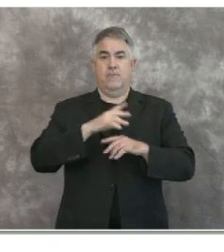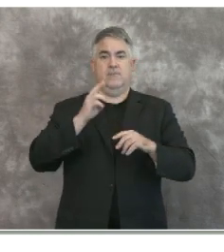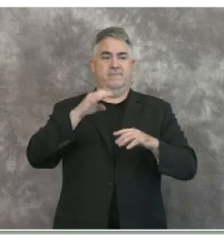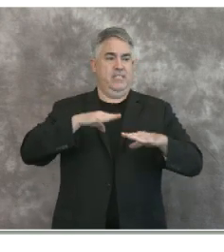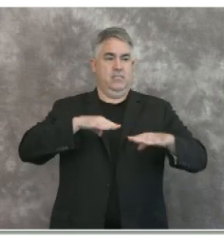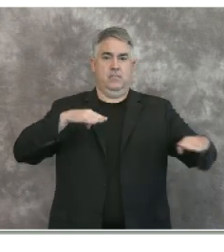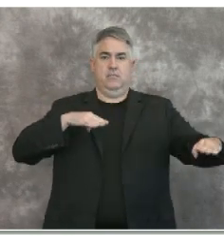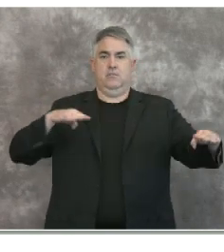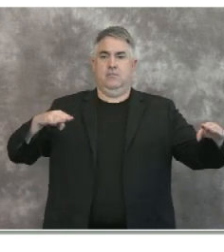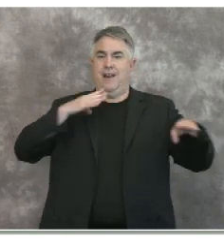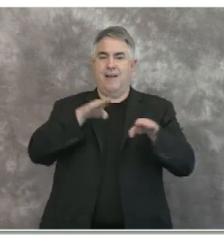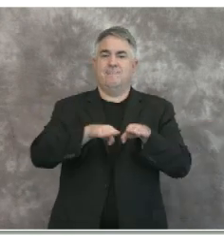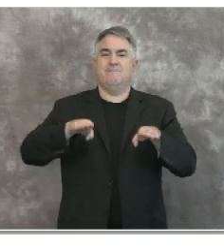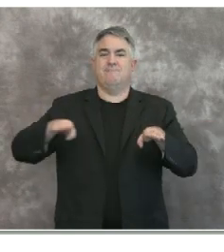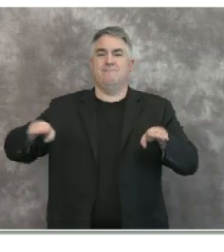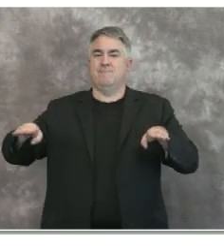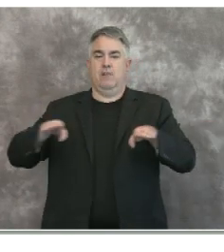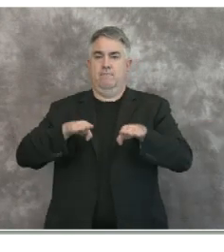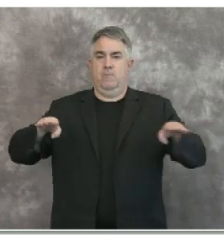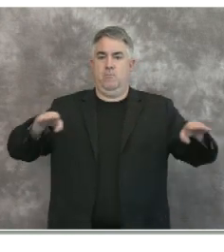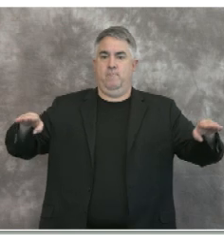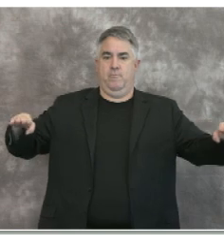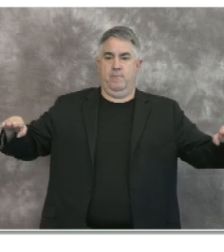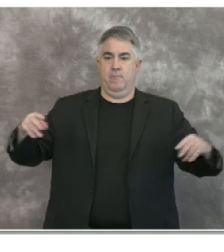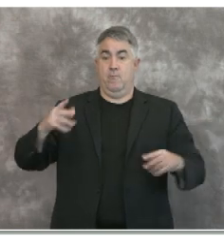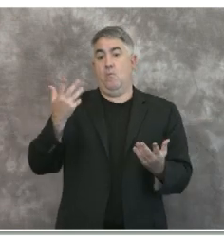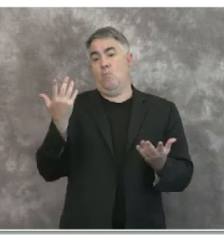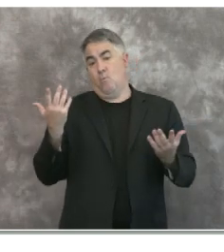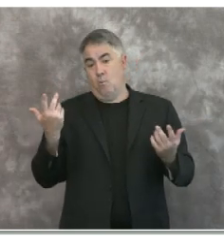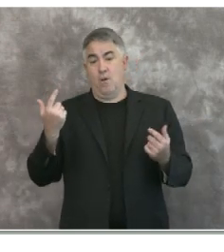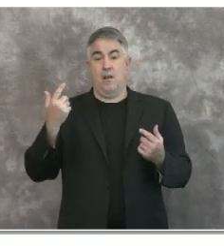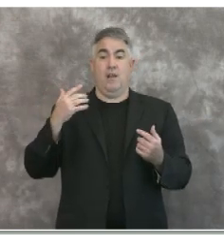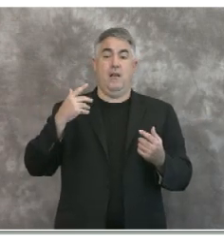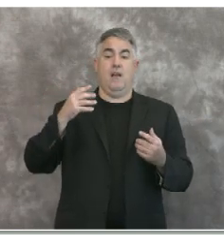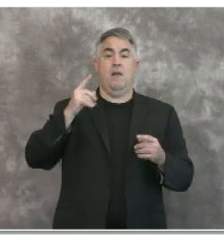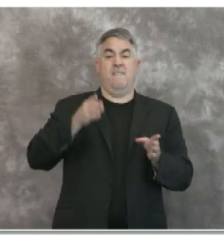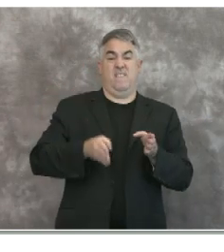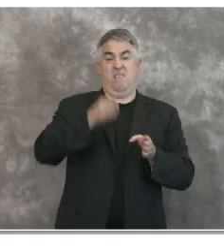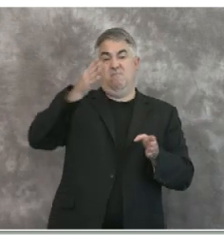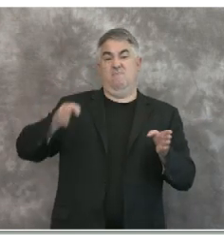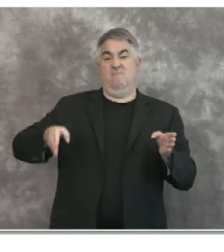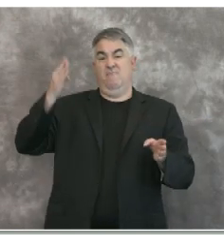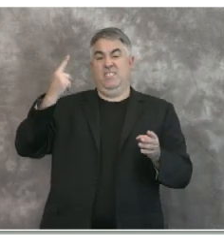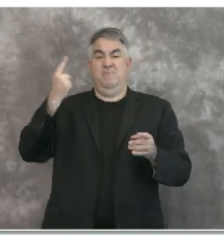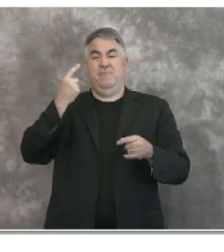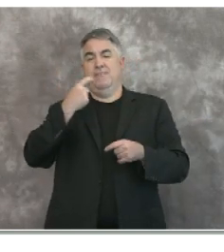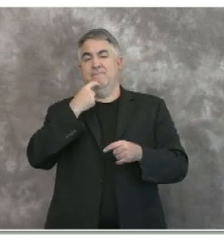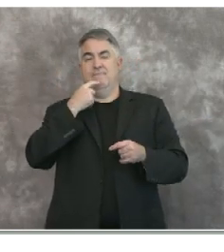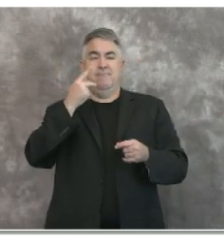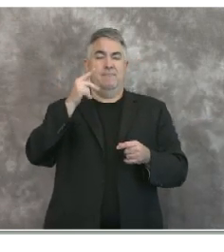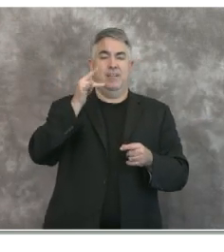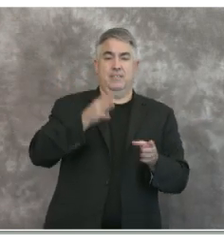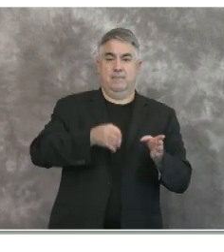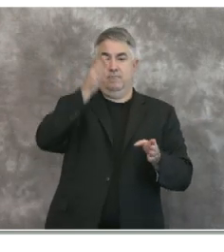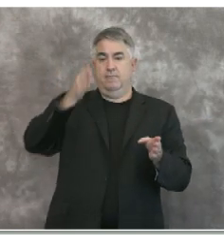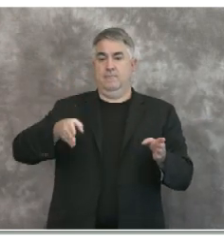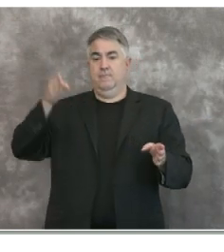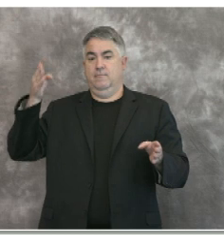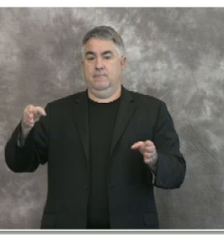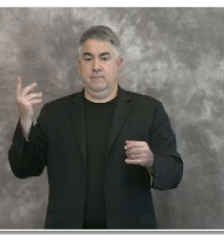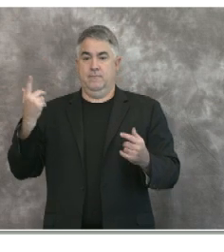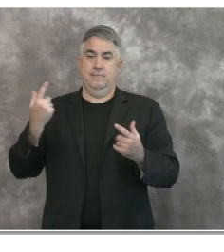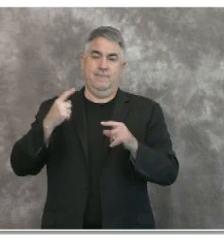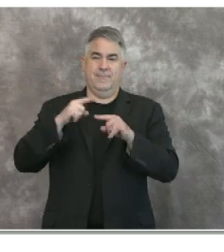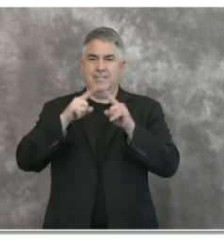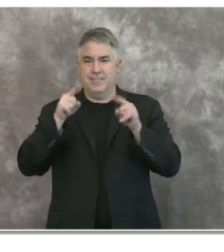apart or more, or have physical barriers between them. You will see signs reminding customers to physically and socially